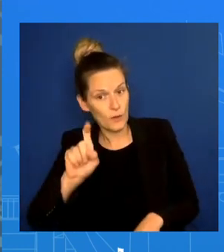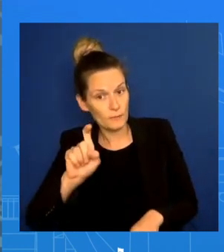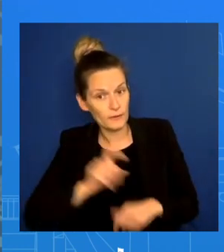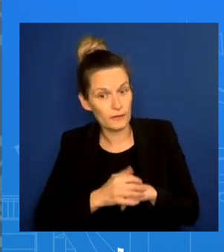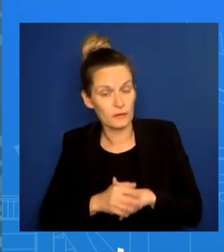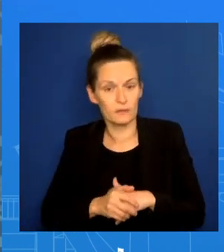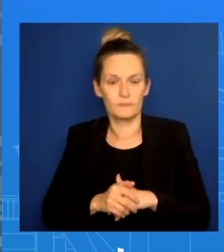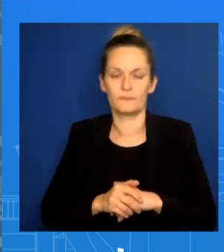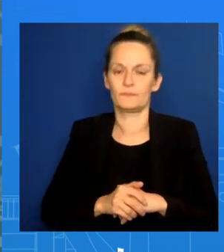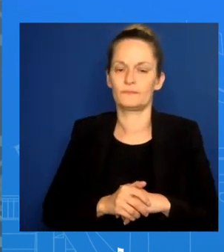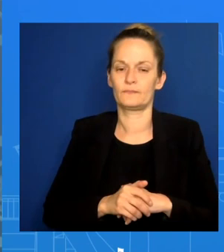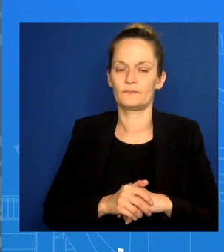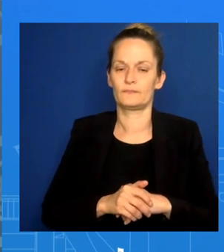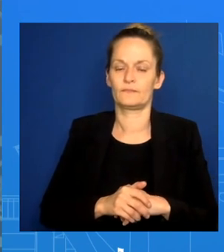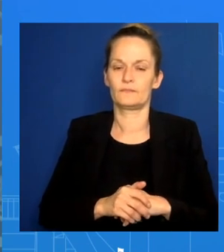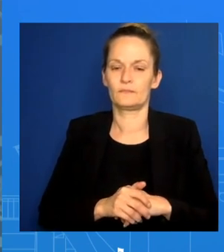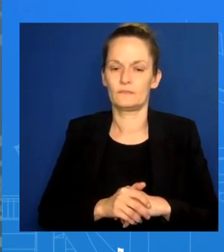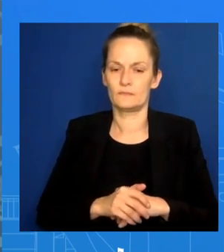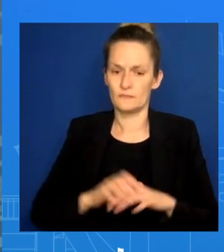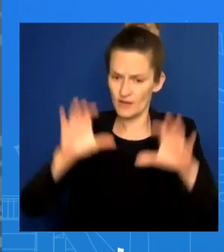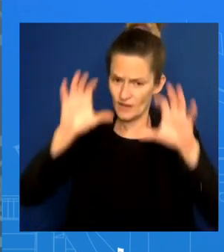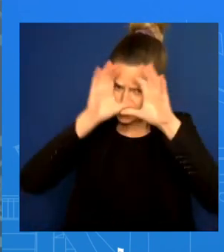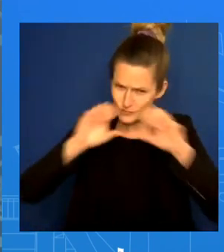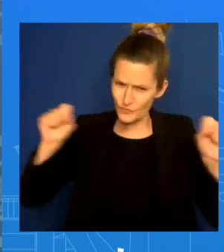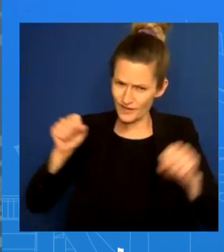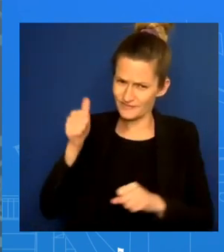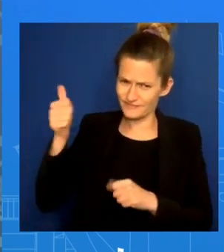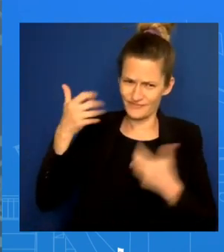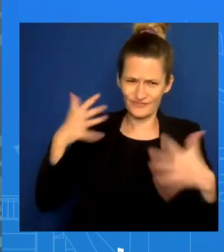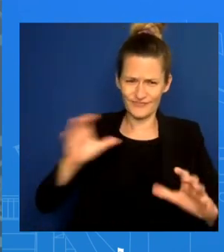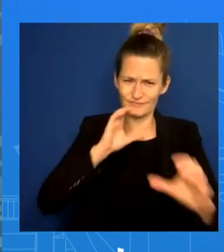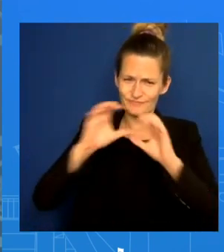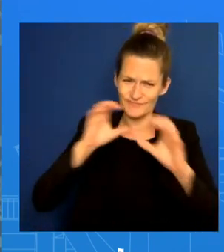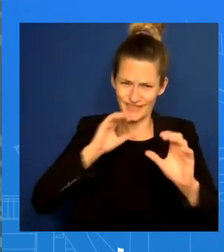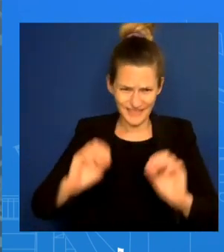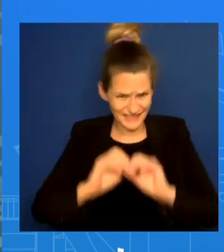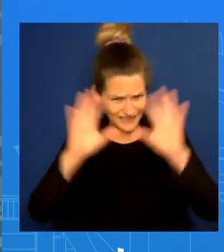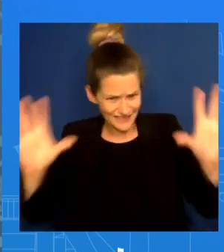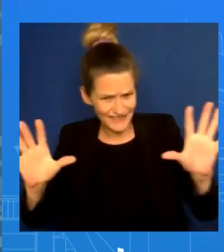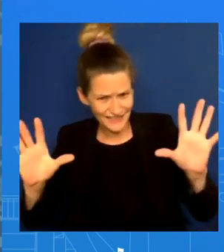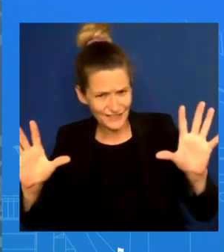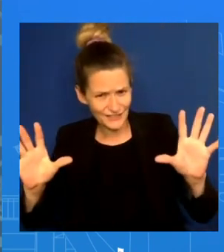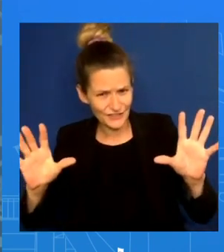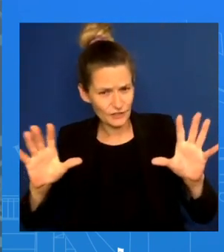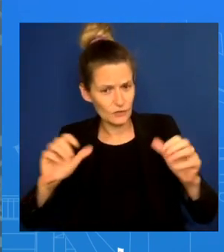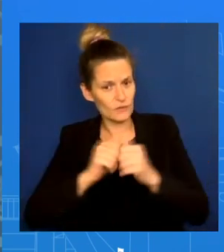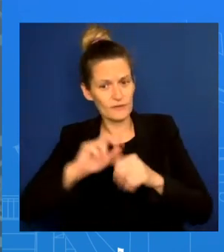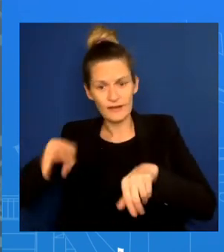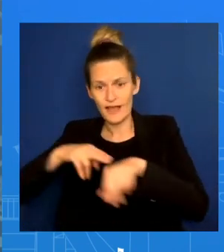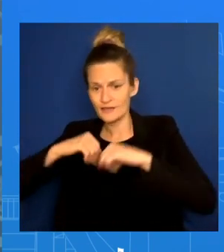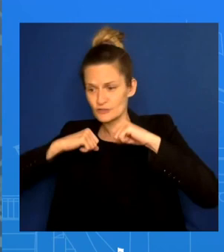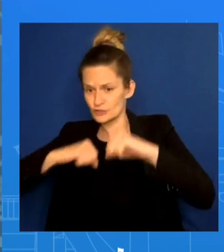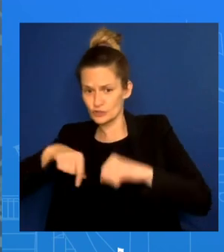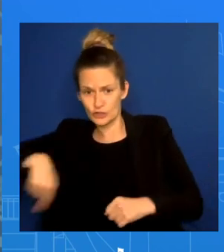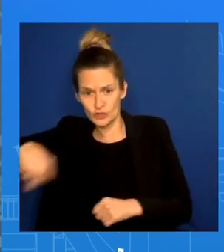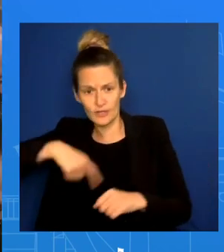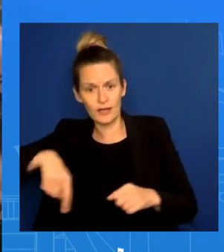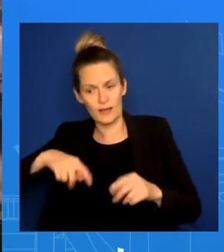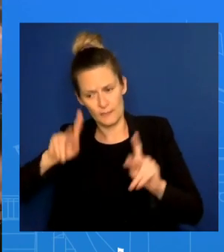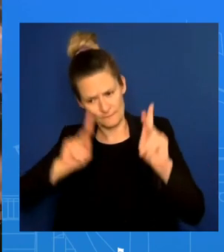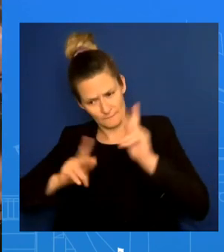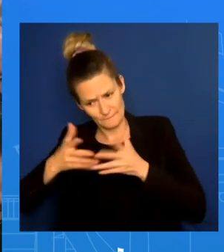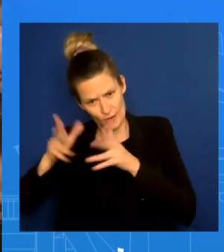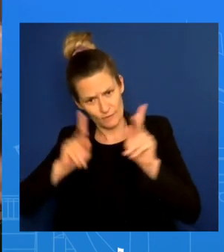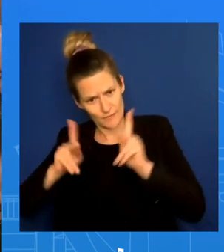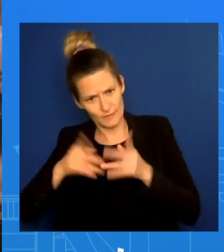to him. Thank you, Karine. So I have a question about China and then a question about Saudi Arabia. On China, you